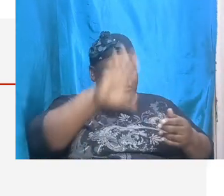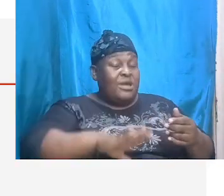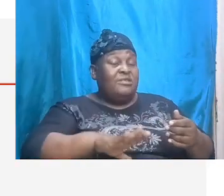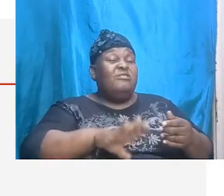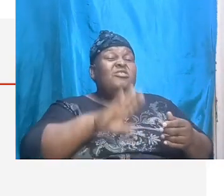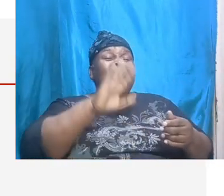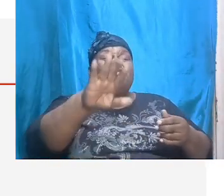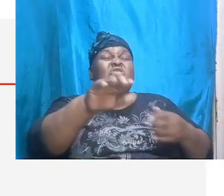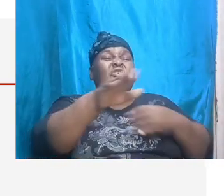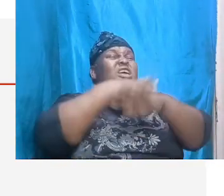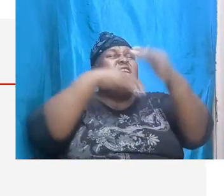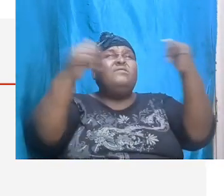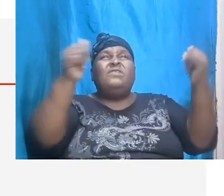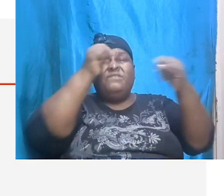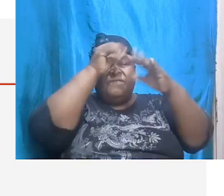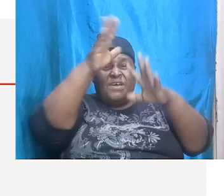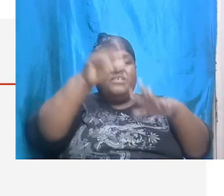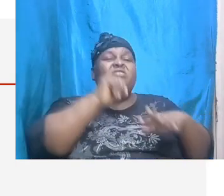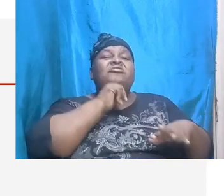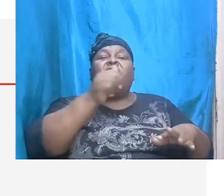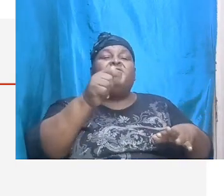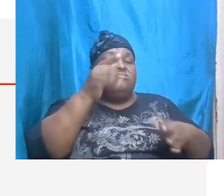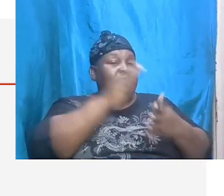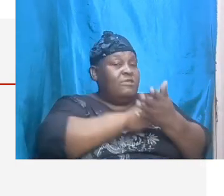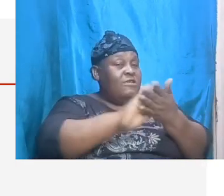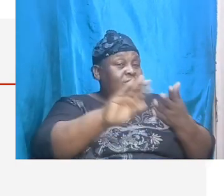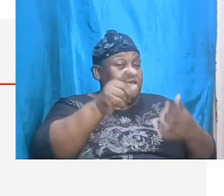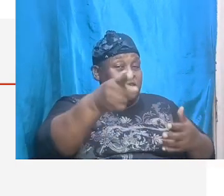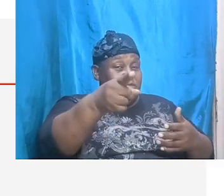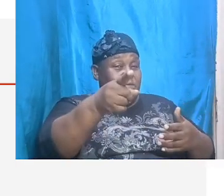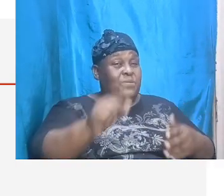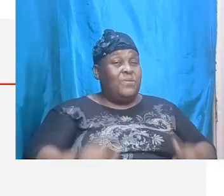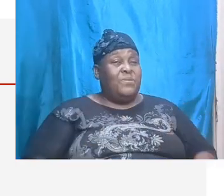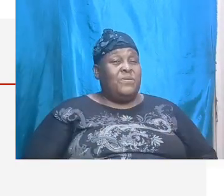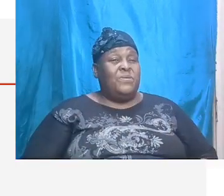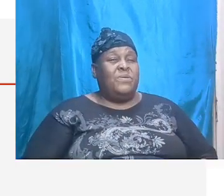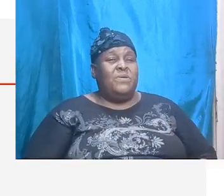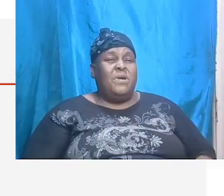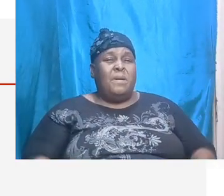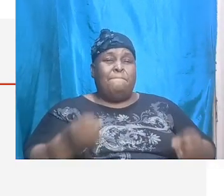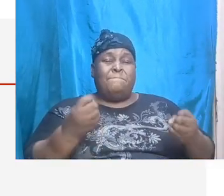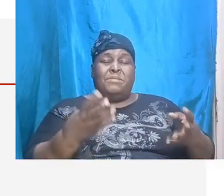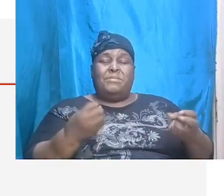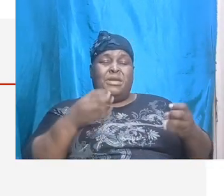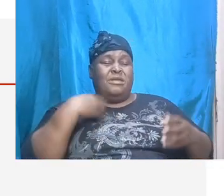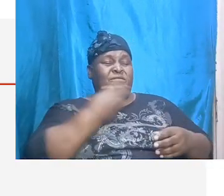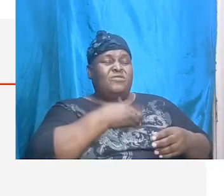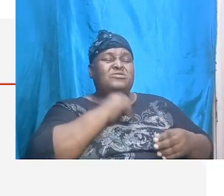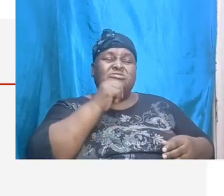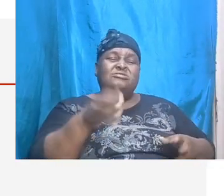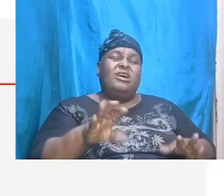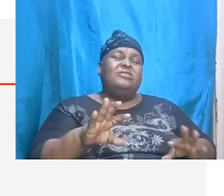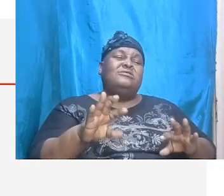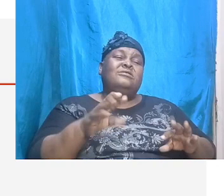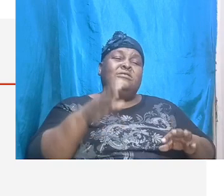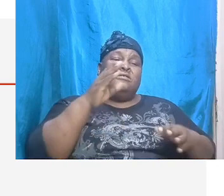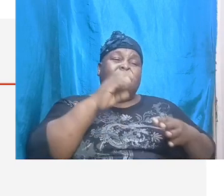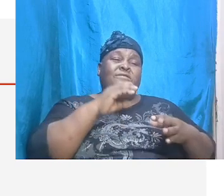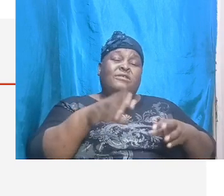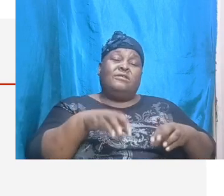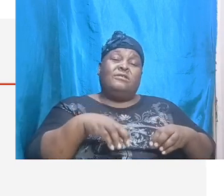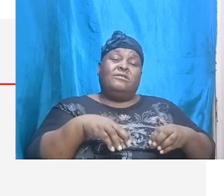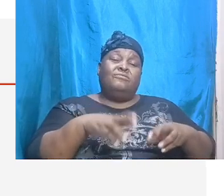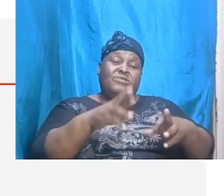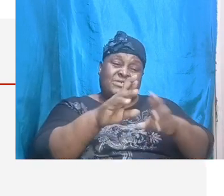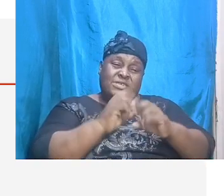your Father forgive your trespasses. In other words, a lot of us are not getting what we're supposed to get because we don't forgive people. And because